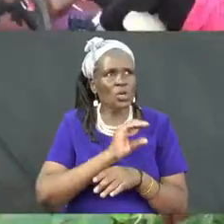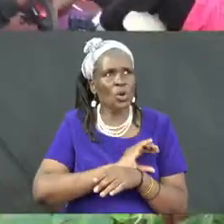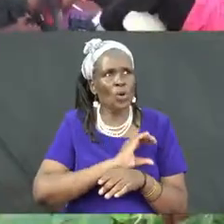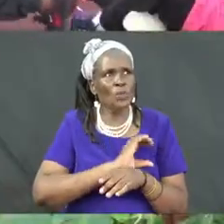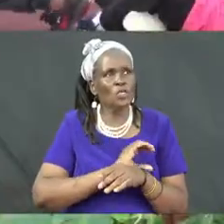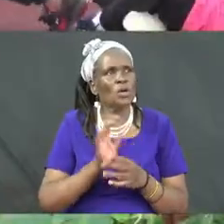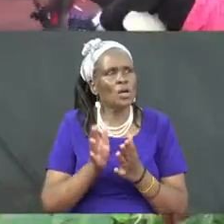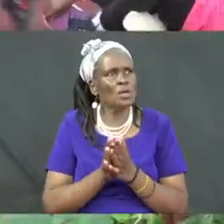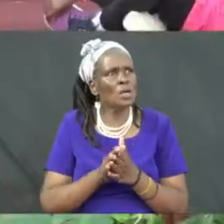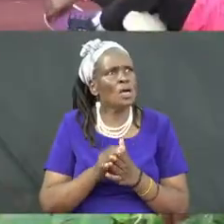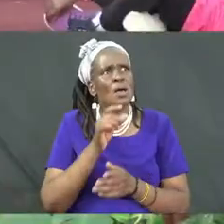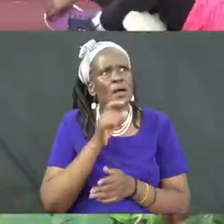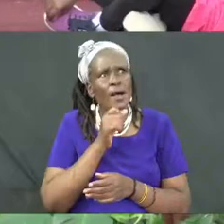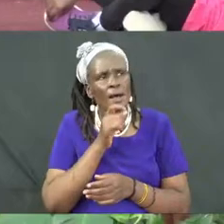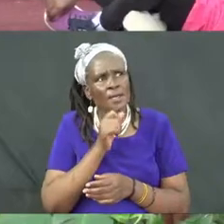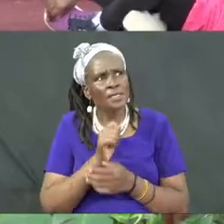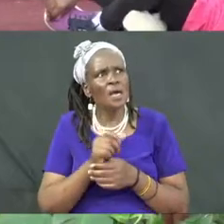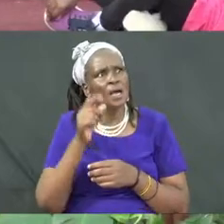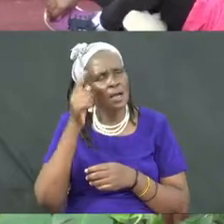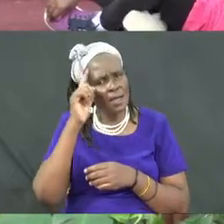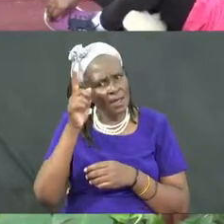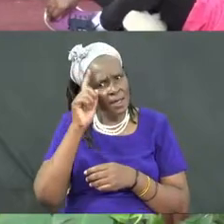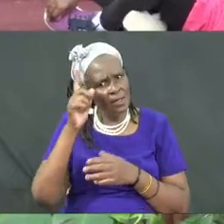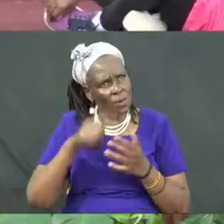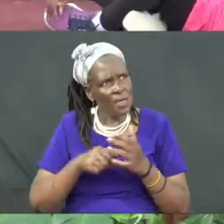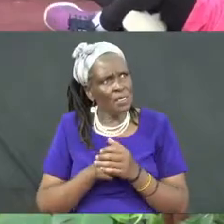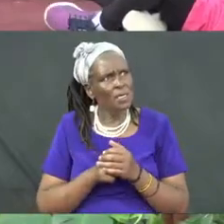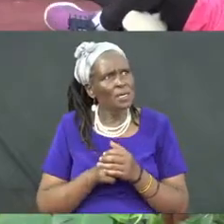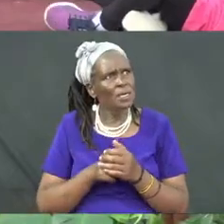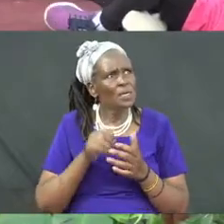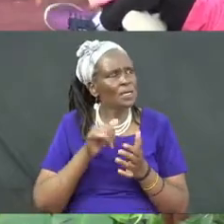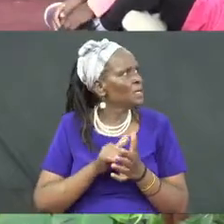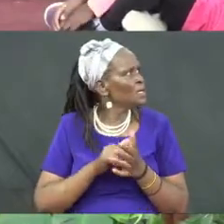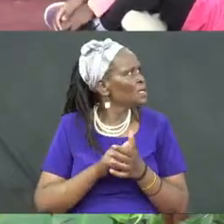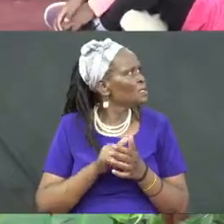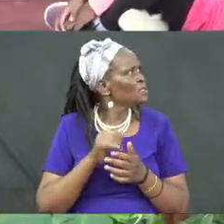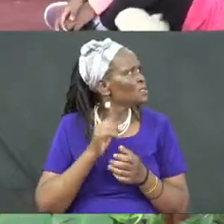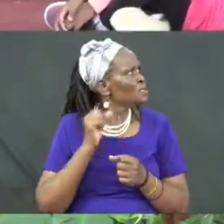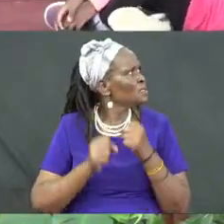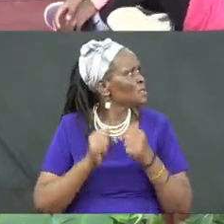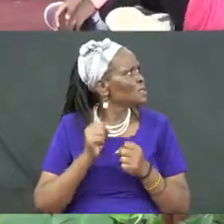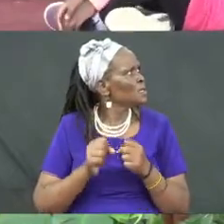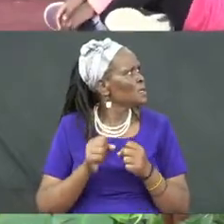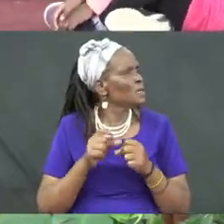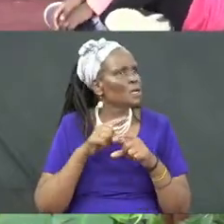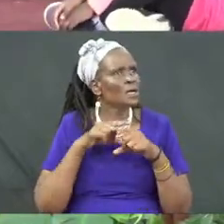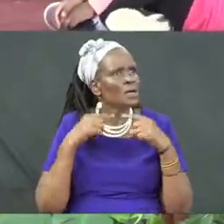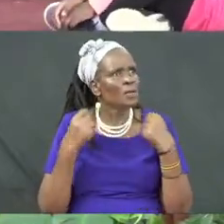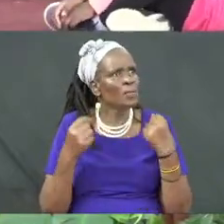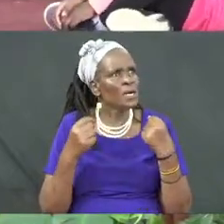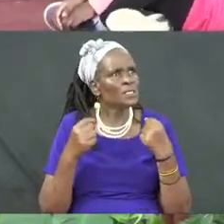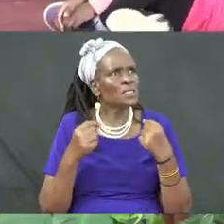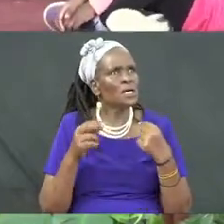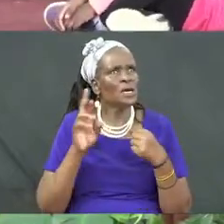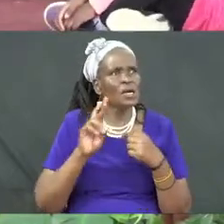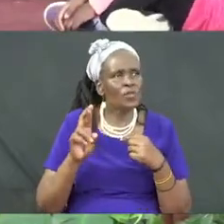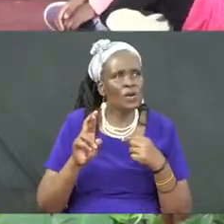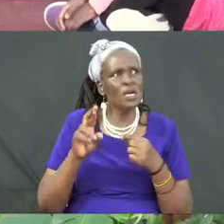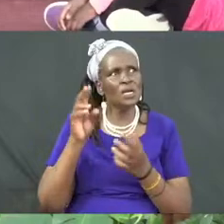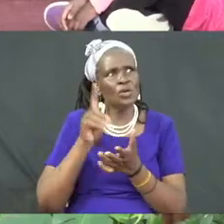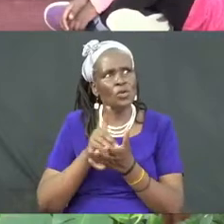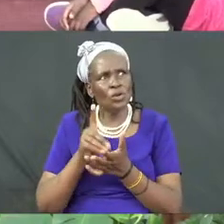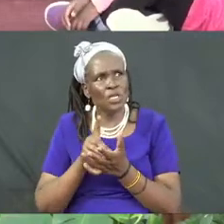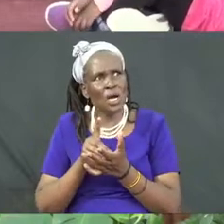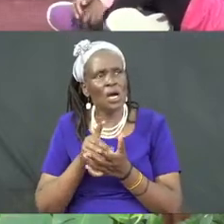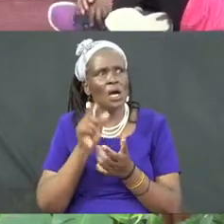Guys, guys, guess who else is trending? Who? Pastor Reverend Dr. Apostle